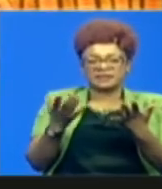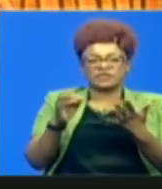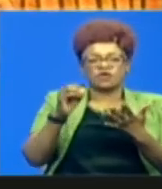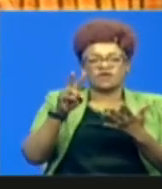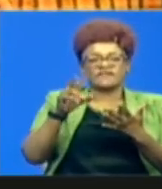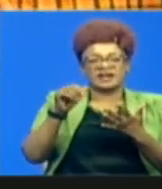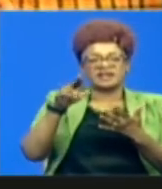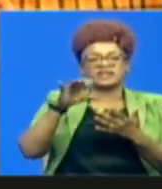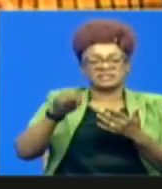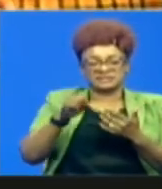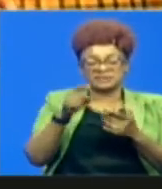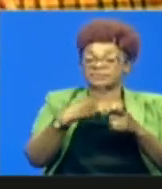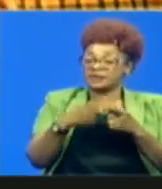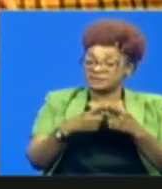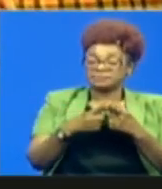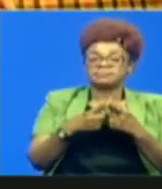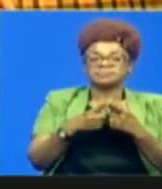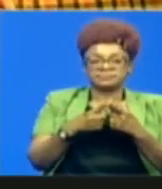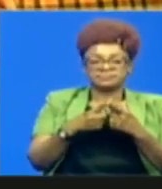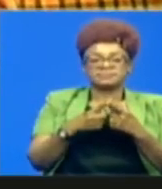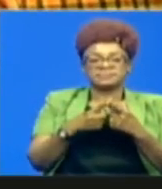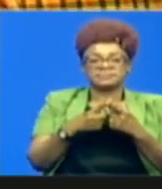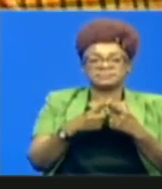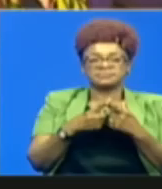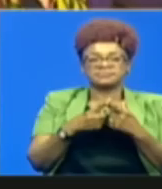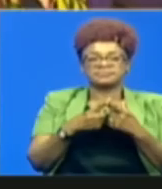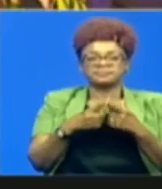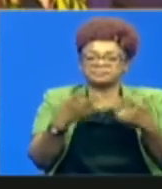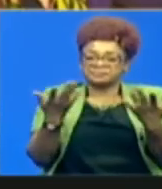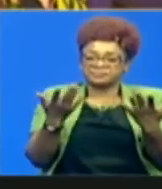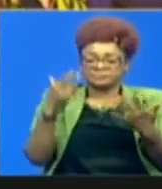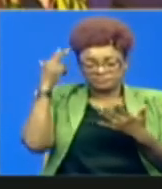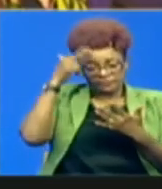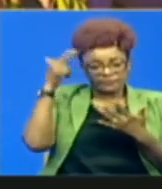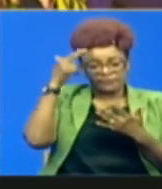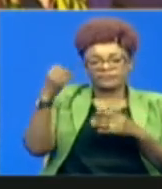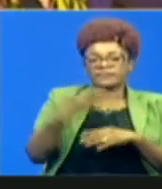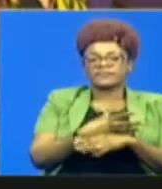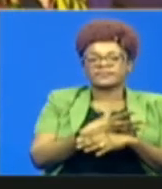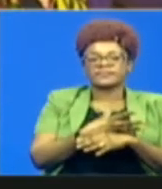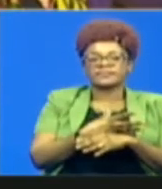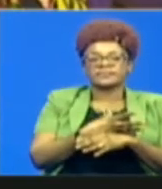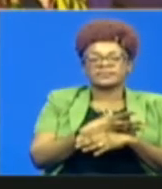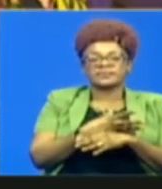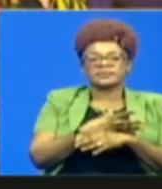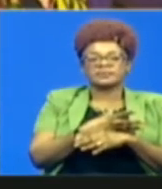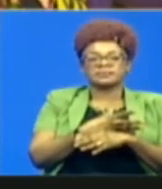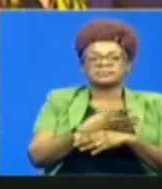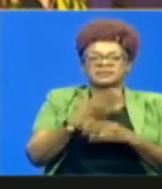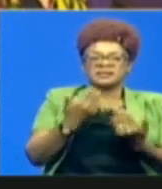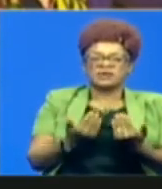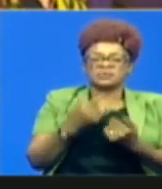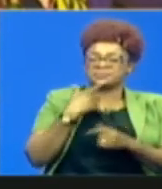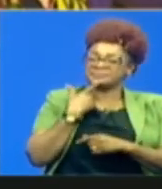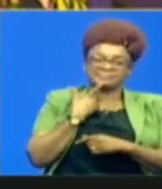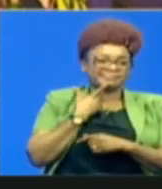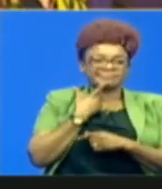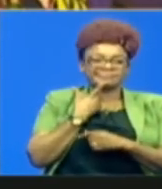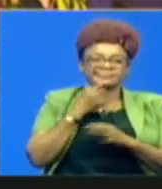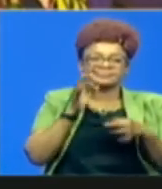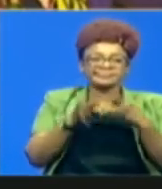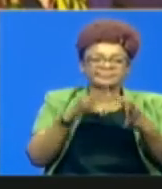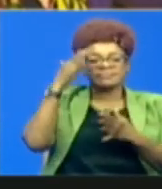know. And then we got to realize it's cancer. In my mind, I was telling myself, like, if I know it's